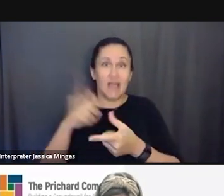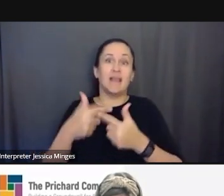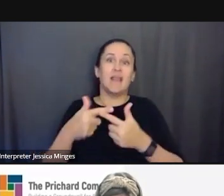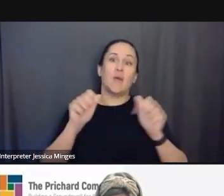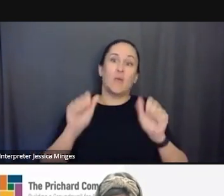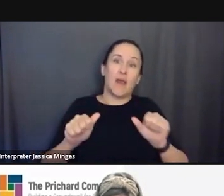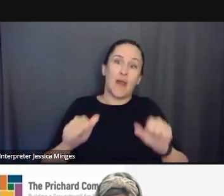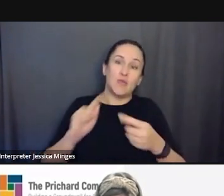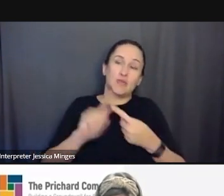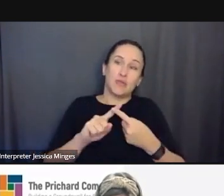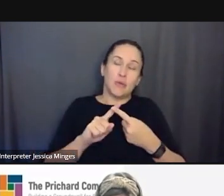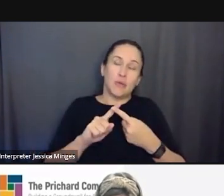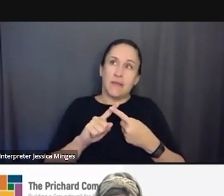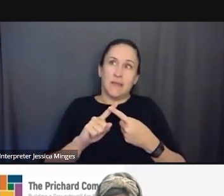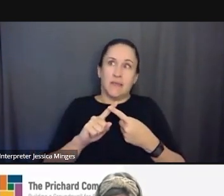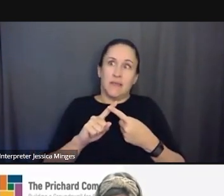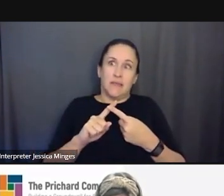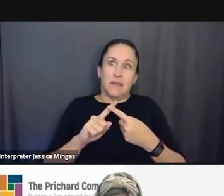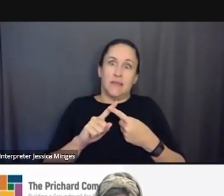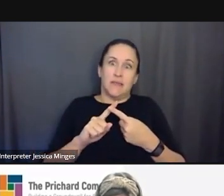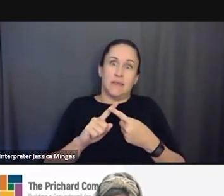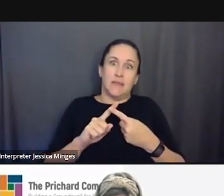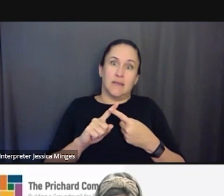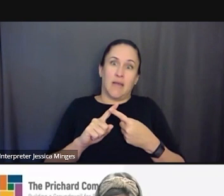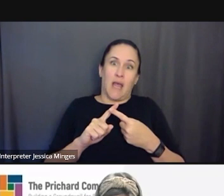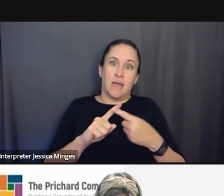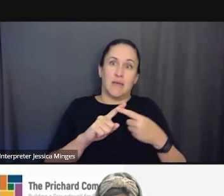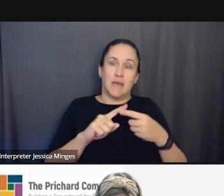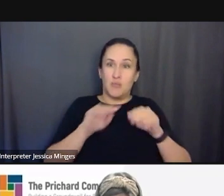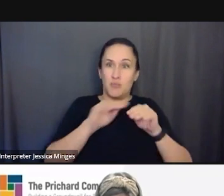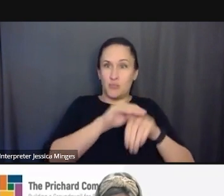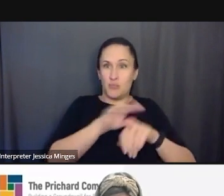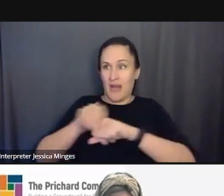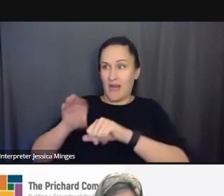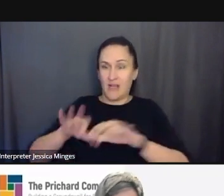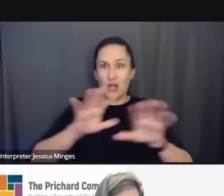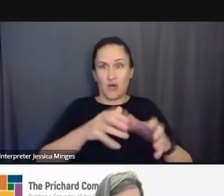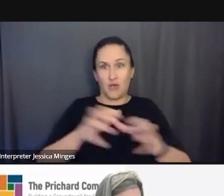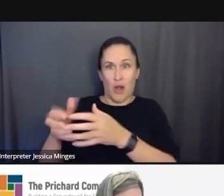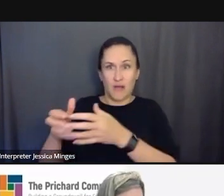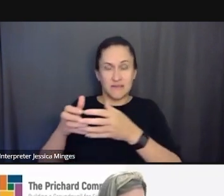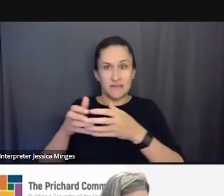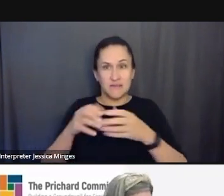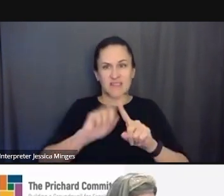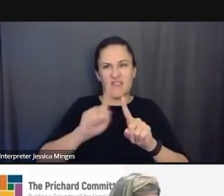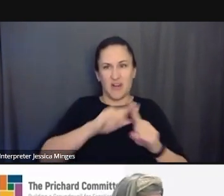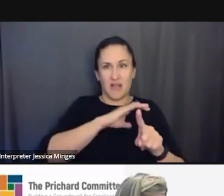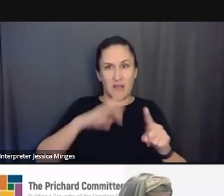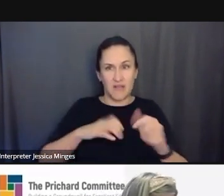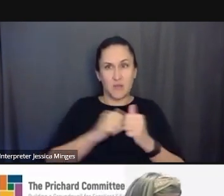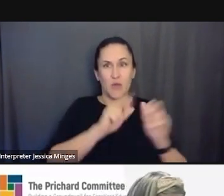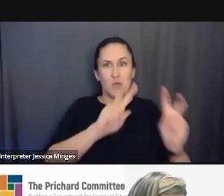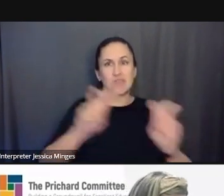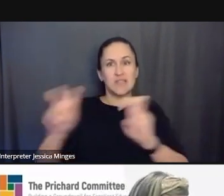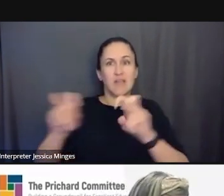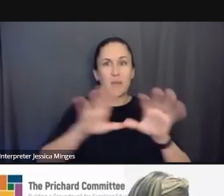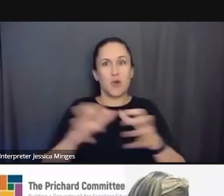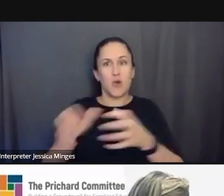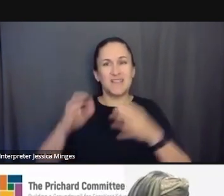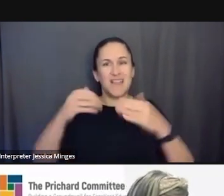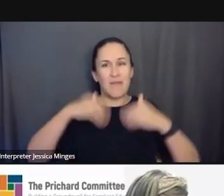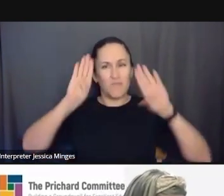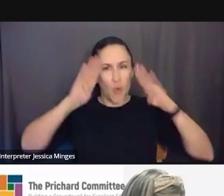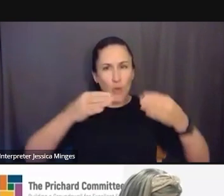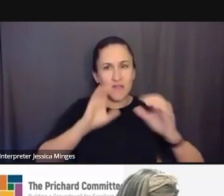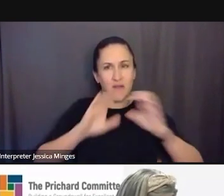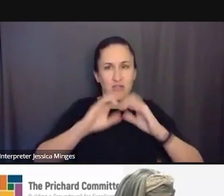to kind of break across committees into those topical groups and spend some time in sort of focused conversation